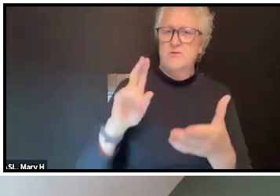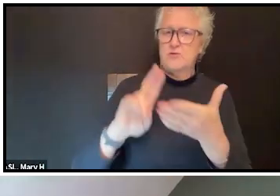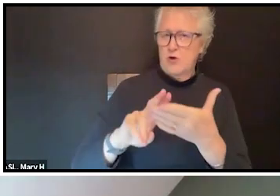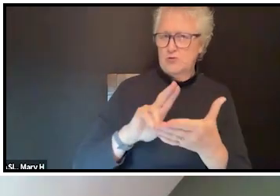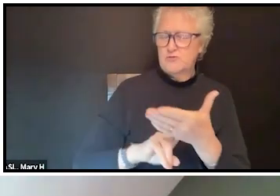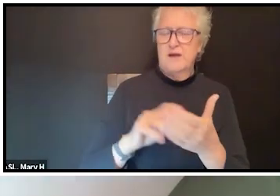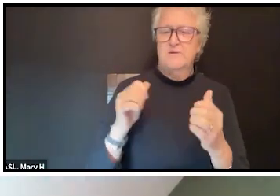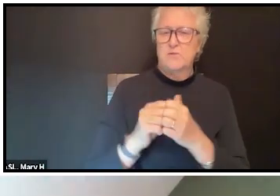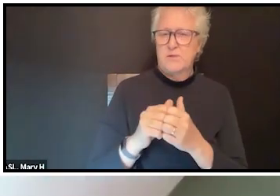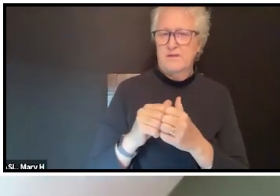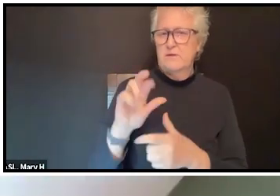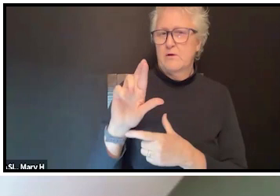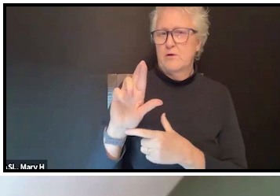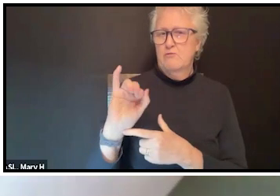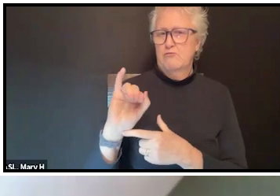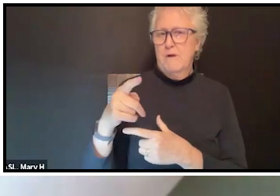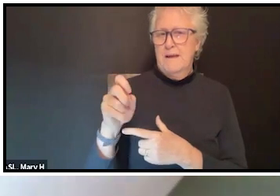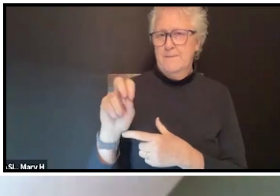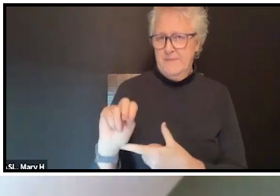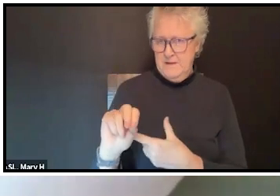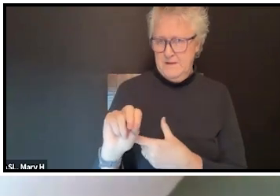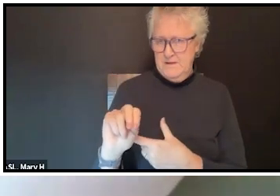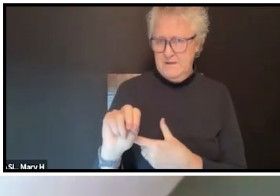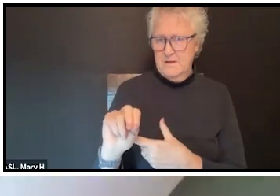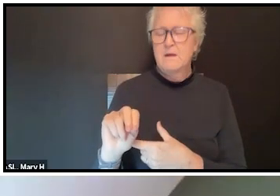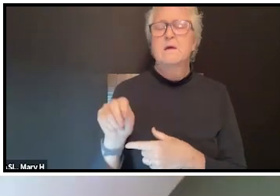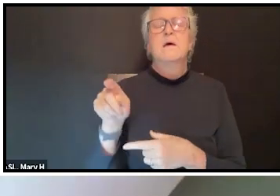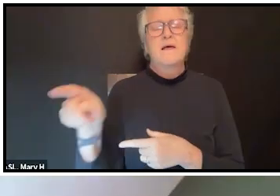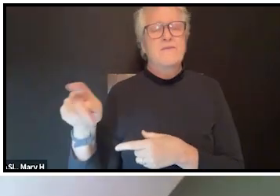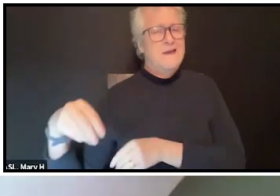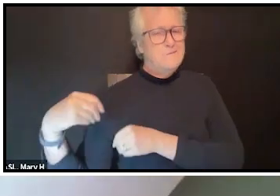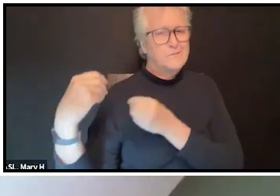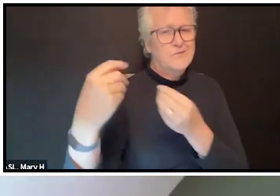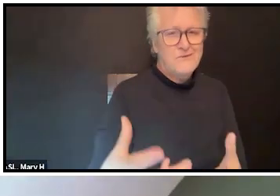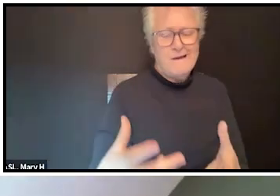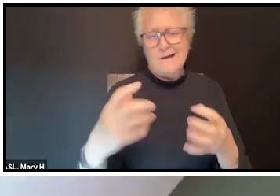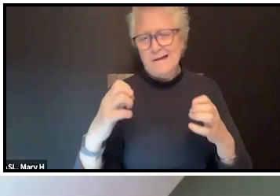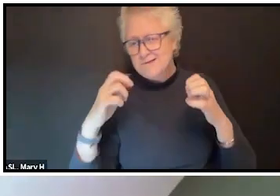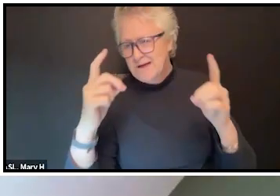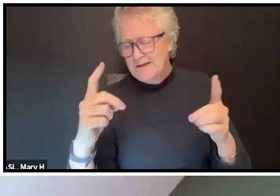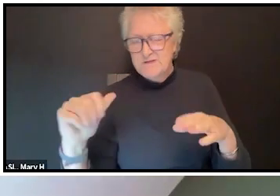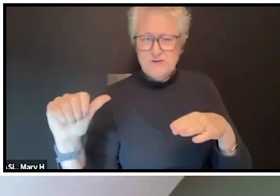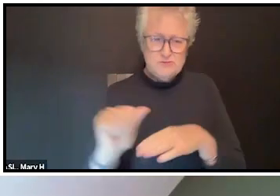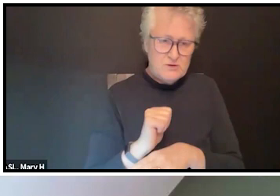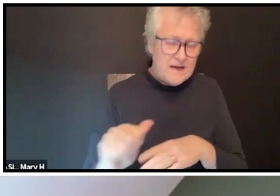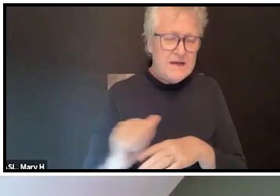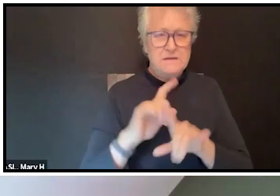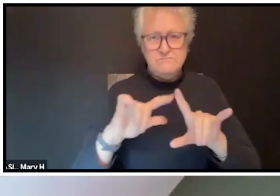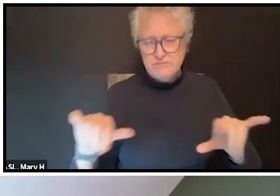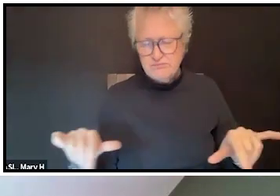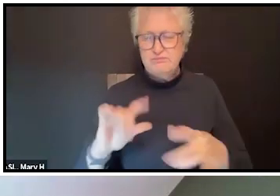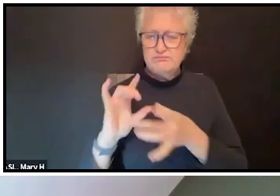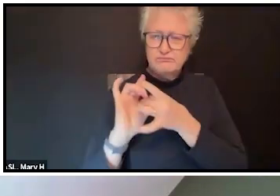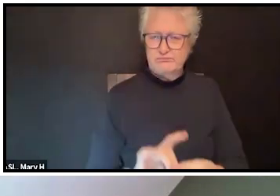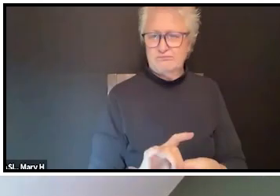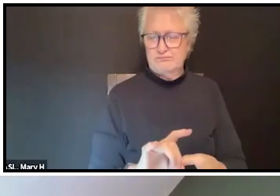for self-direction, and they provide education, resources, and training in self-direction. And we actually have